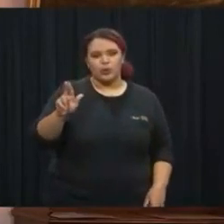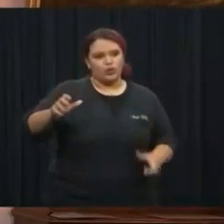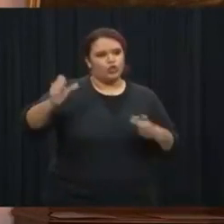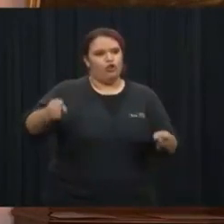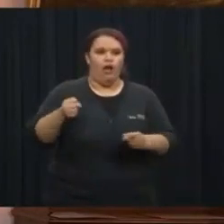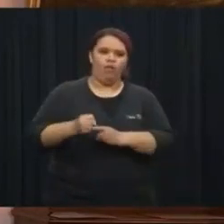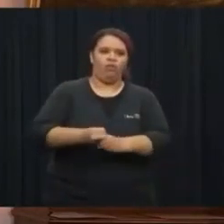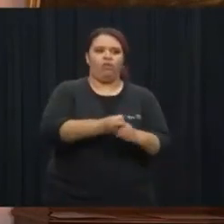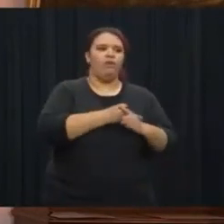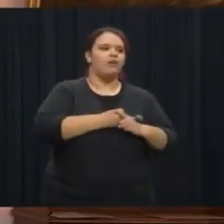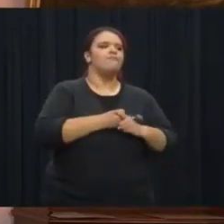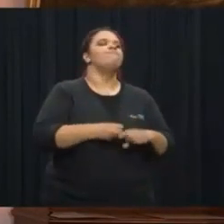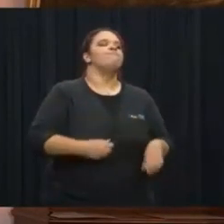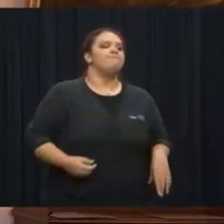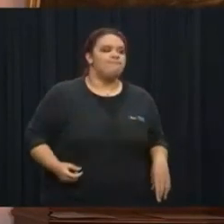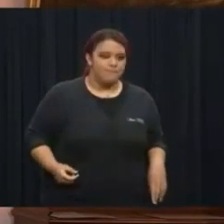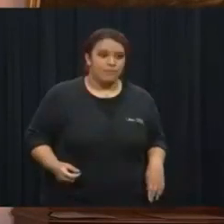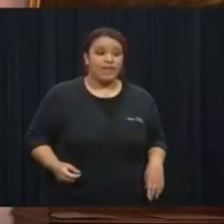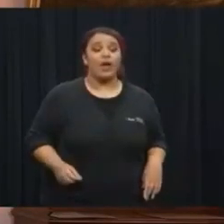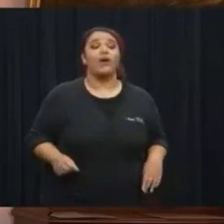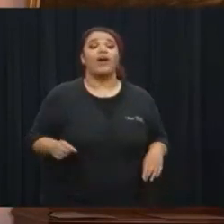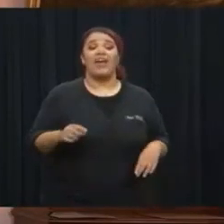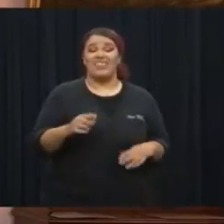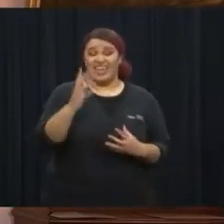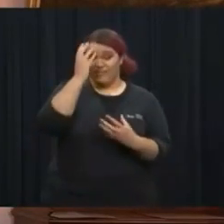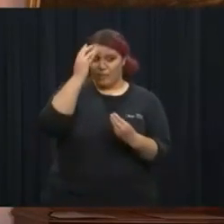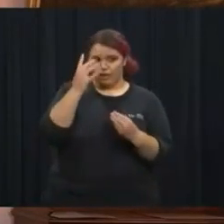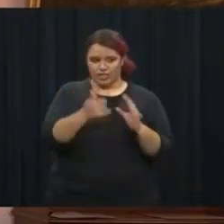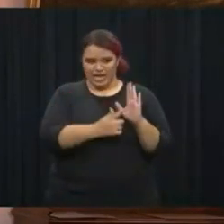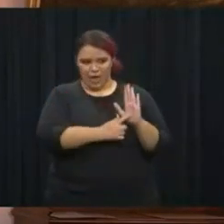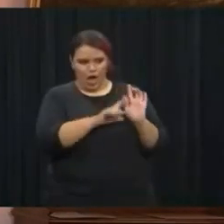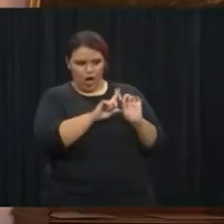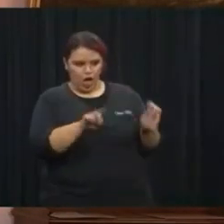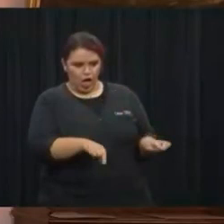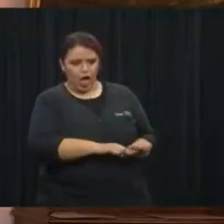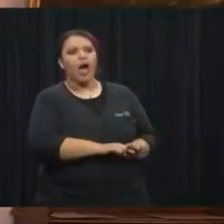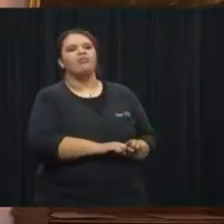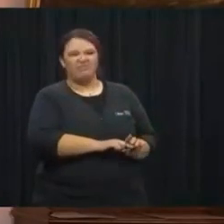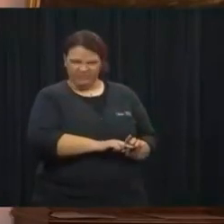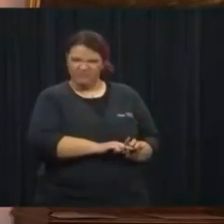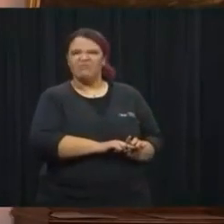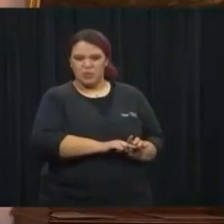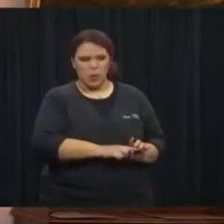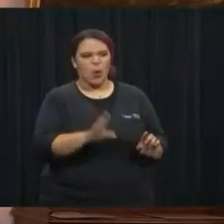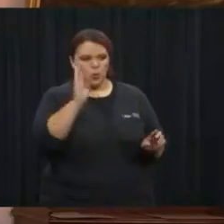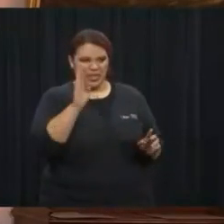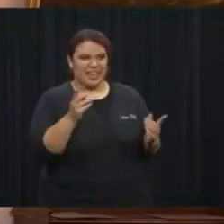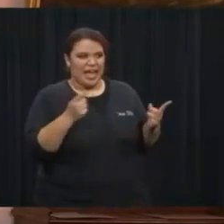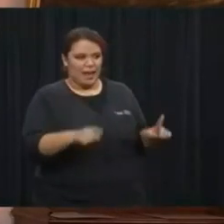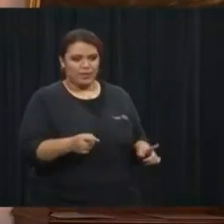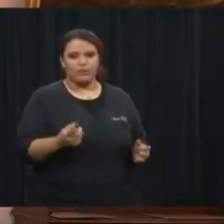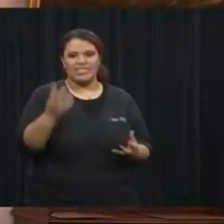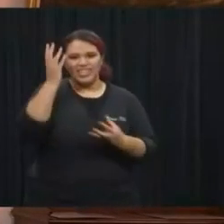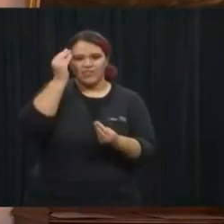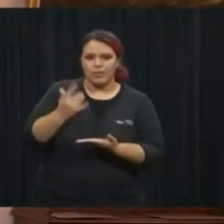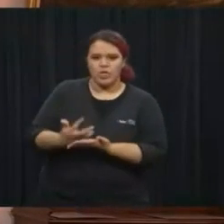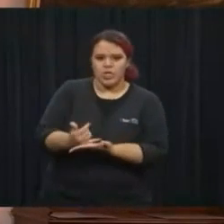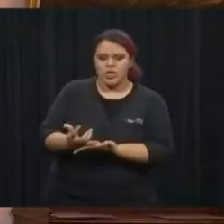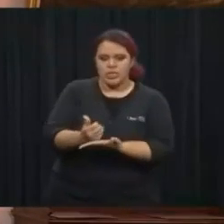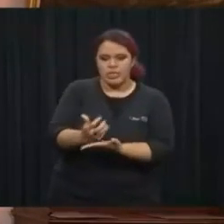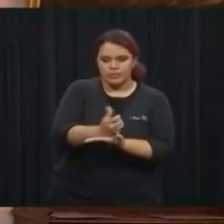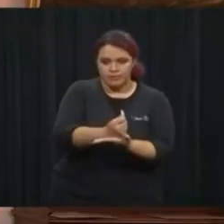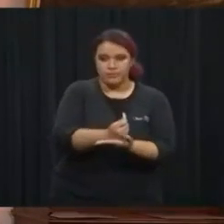out, go look at Cuyahoga. I highly recommend you go talk. Just an amazing doctor there. Again, there's